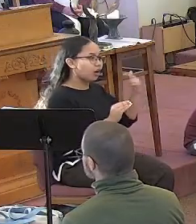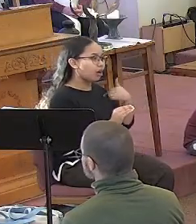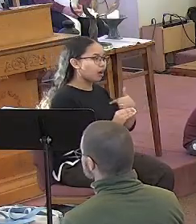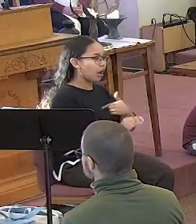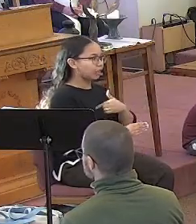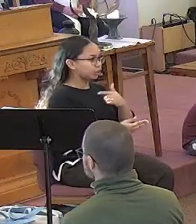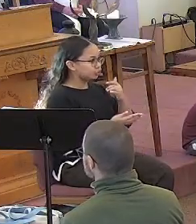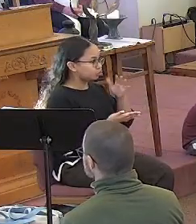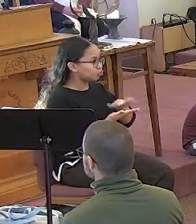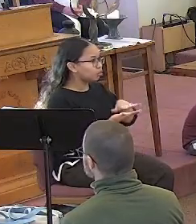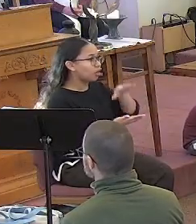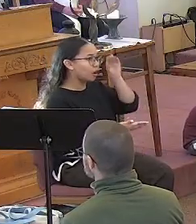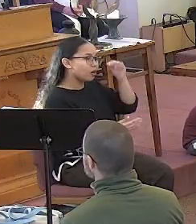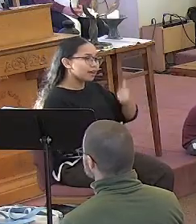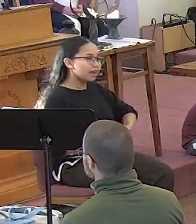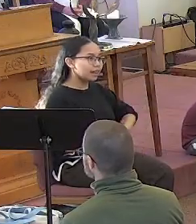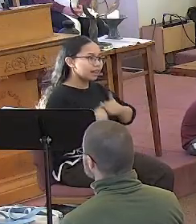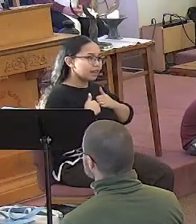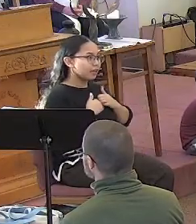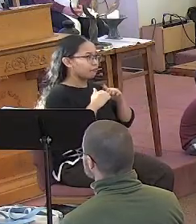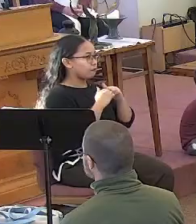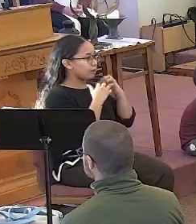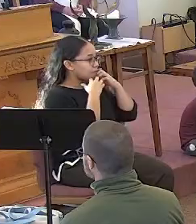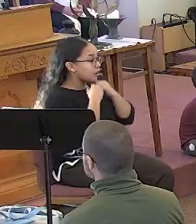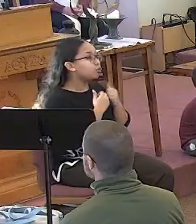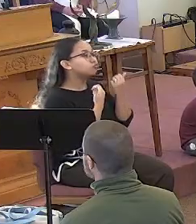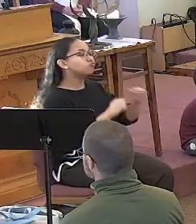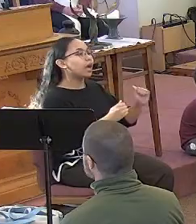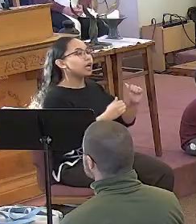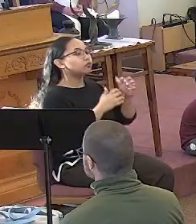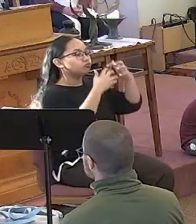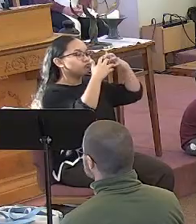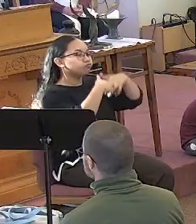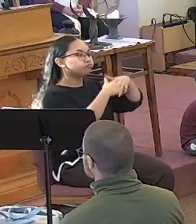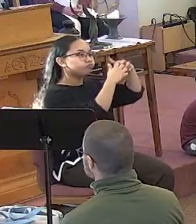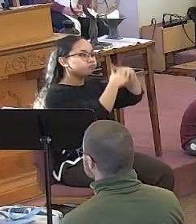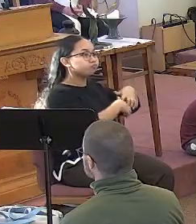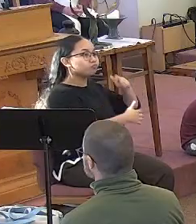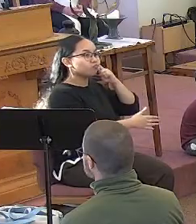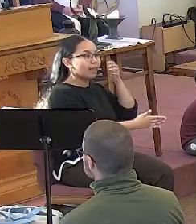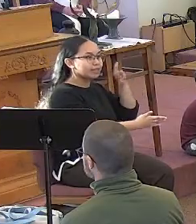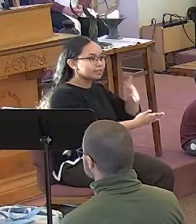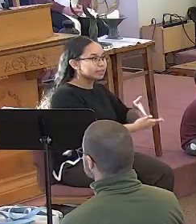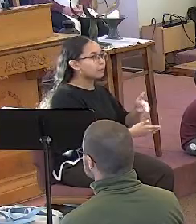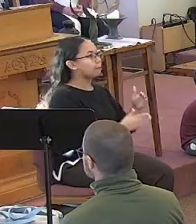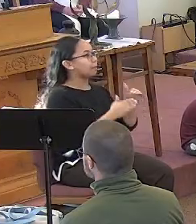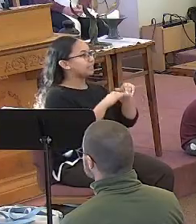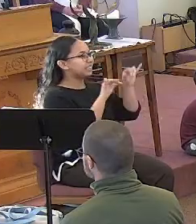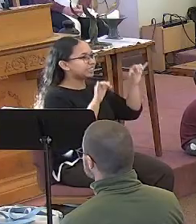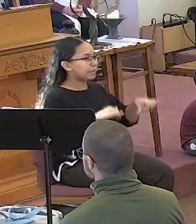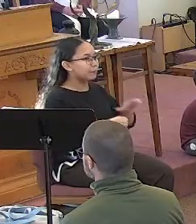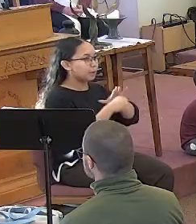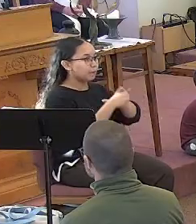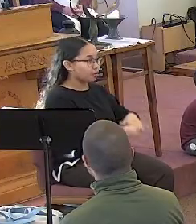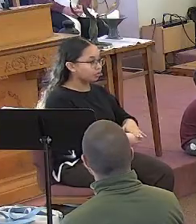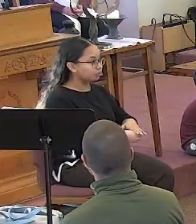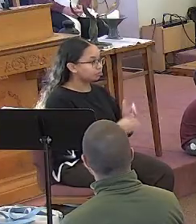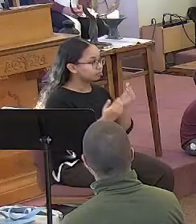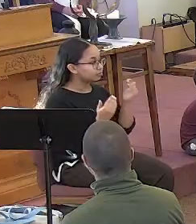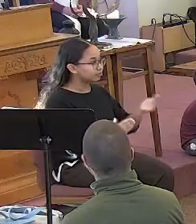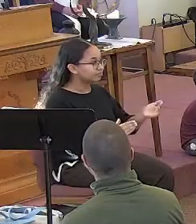justice and its call to dismantle racism and all forms of systemic oppression. Let's hear her story.